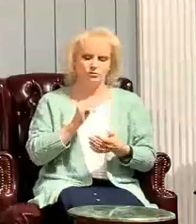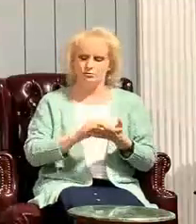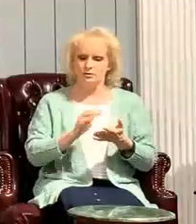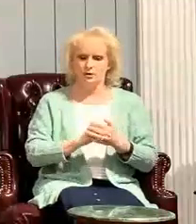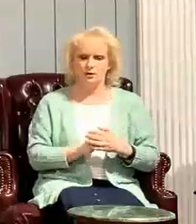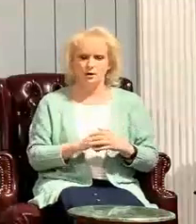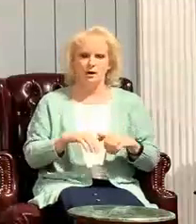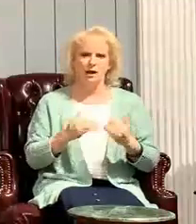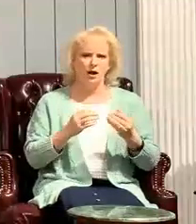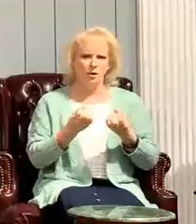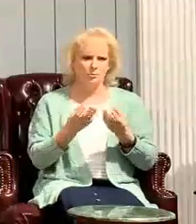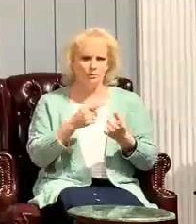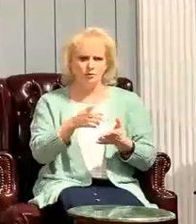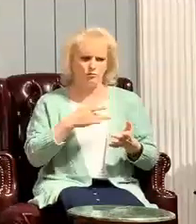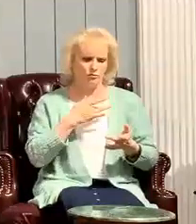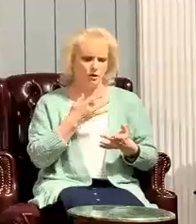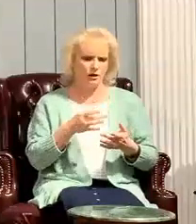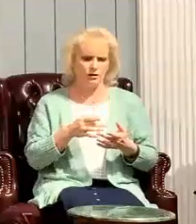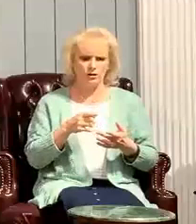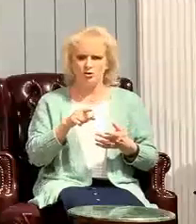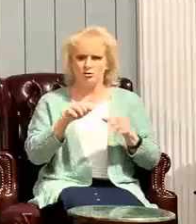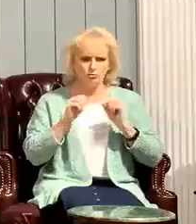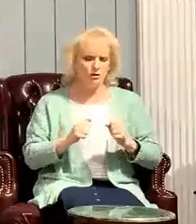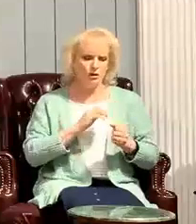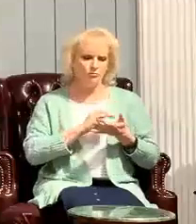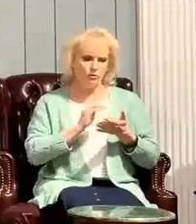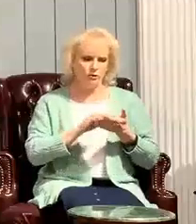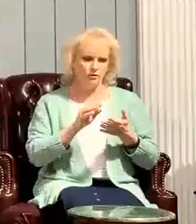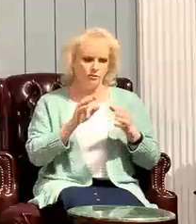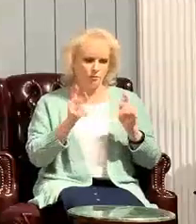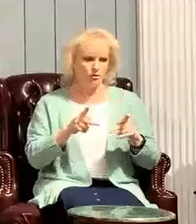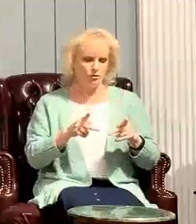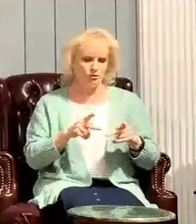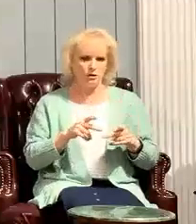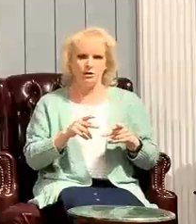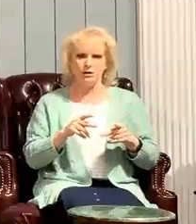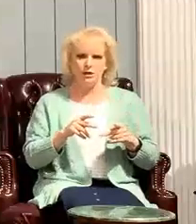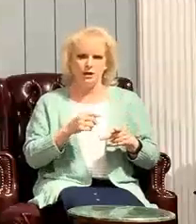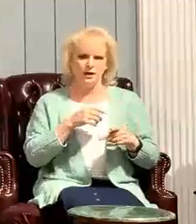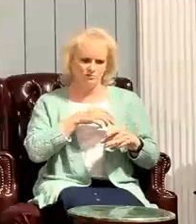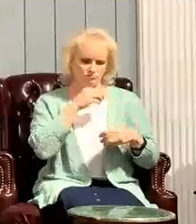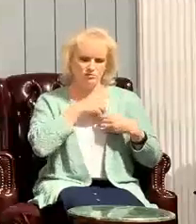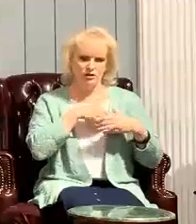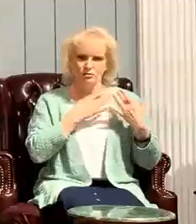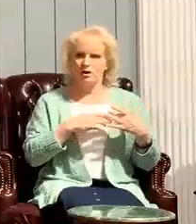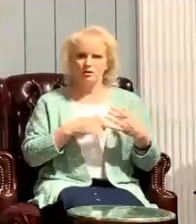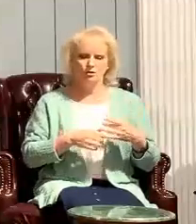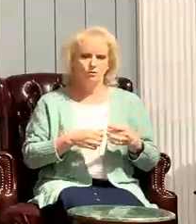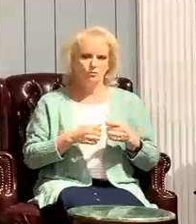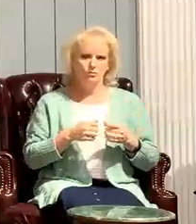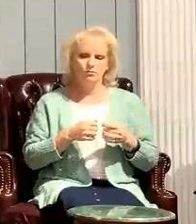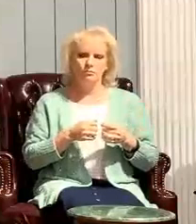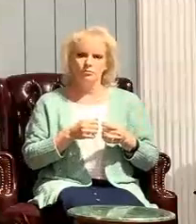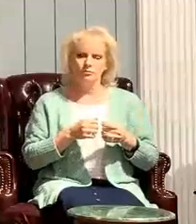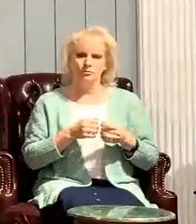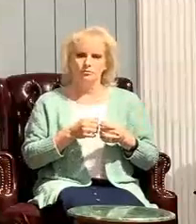forgive someone in your heart, and in your heart you wish them hurt? After all, they hurt you, and it's only right that